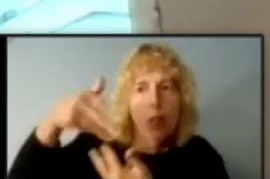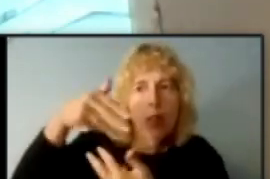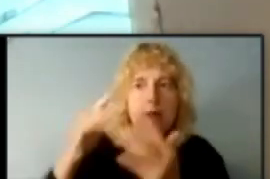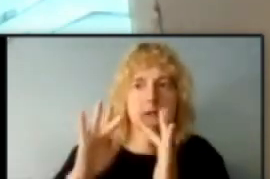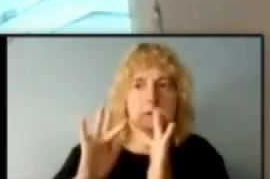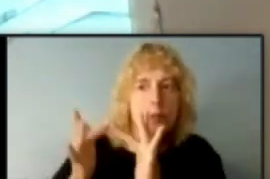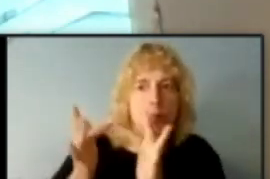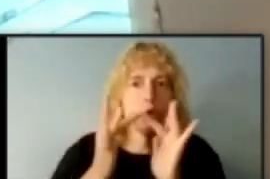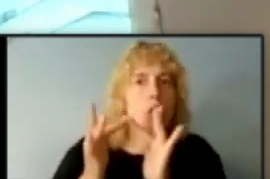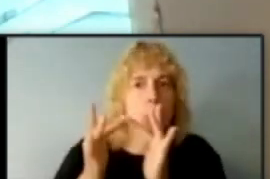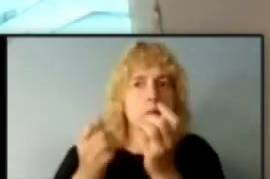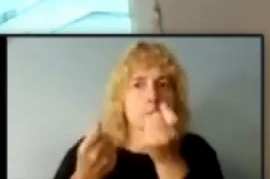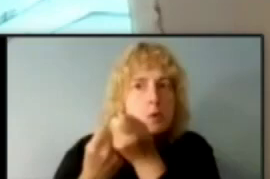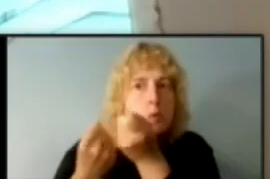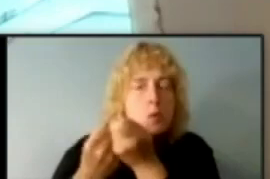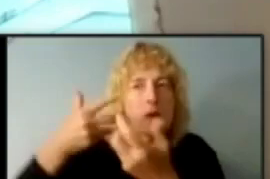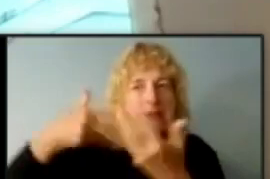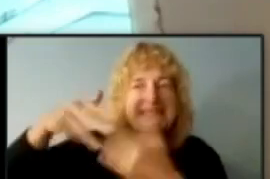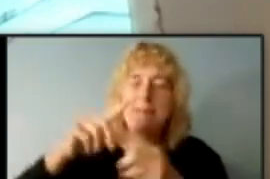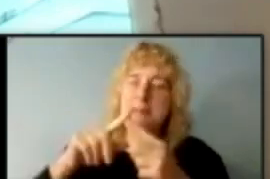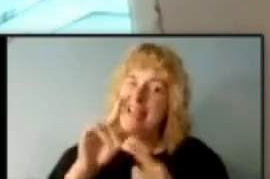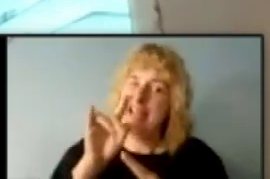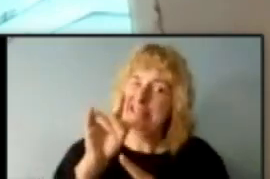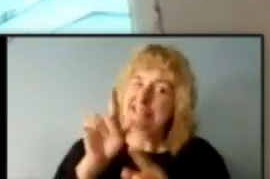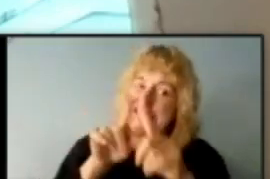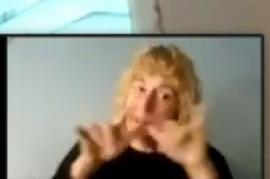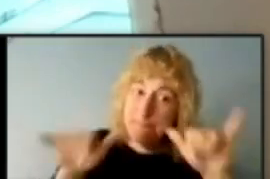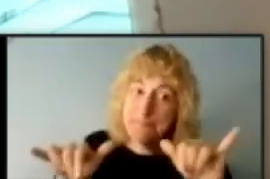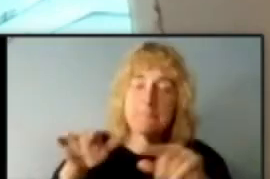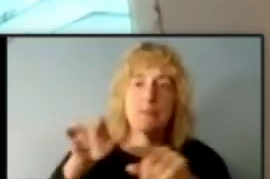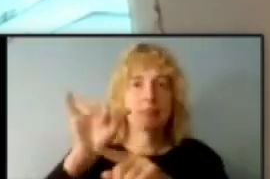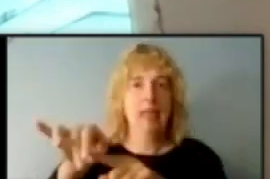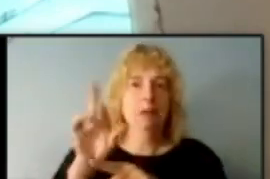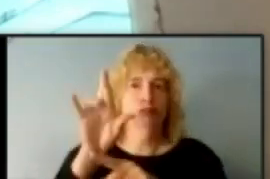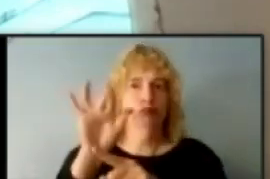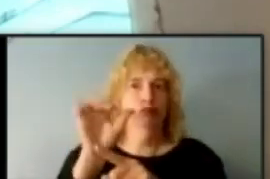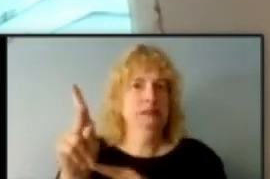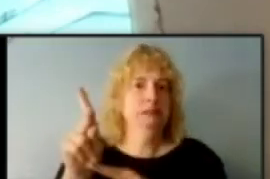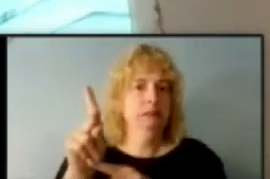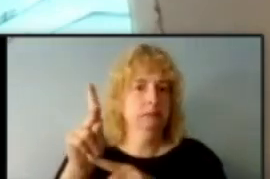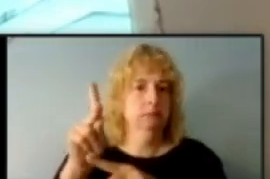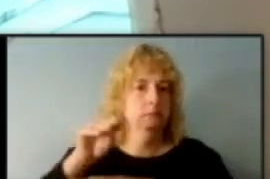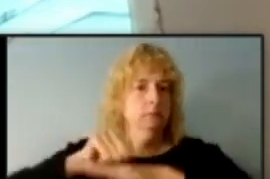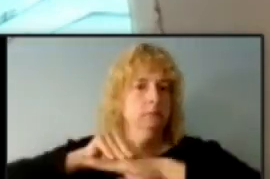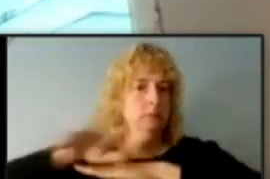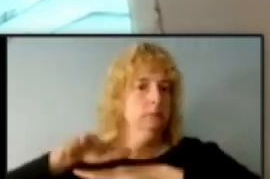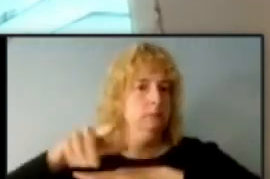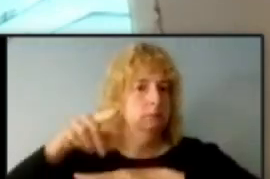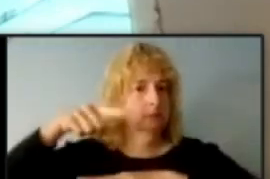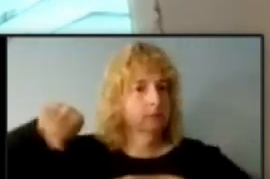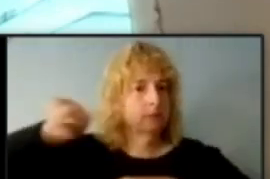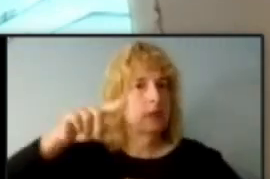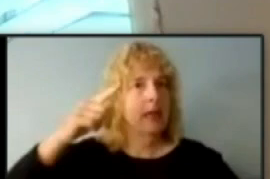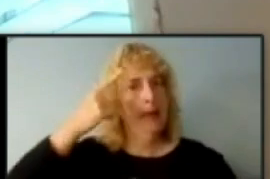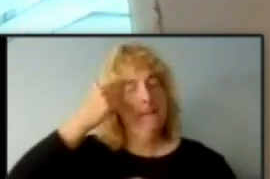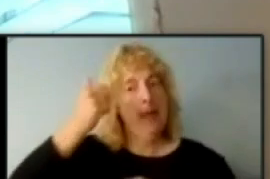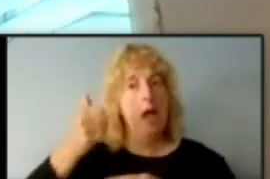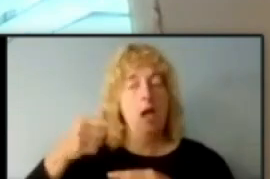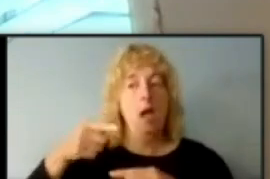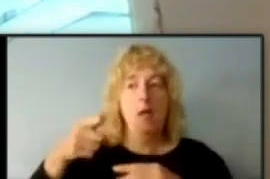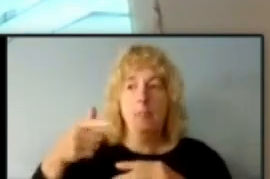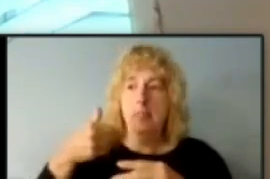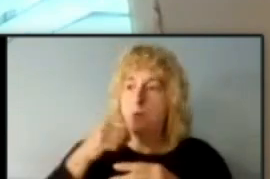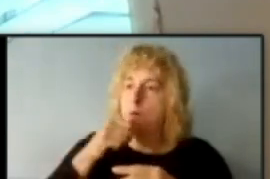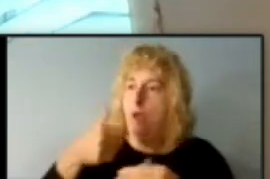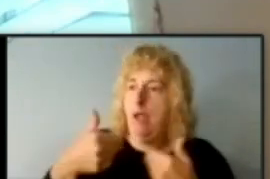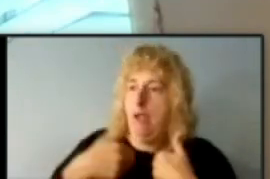for families who have been marginalized or live in vulnerable communities, is that they don't have that social network to help them